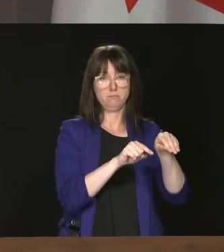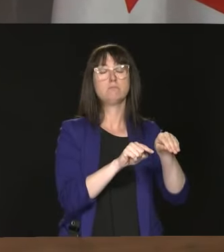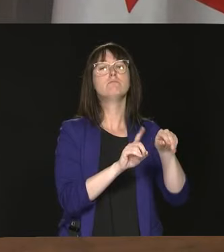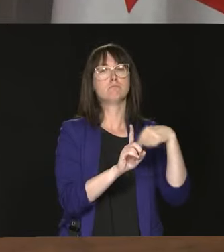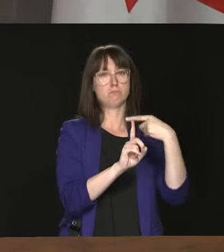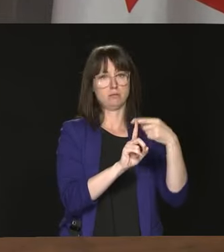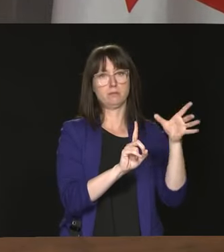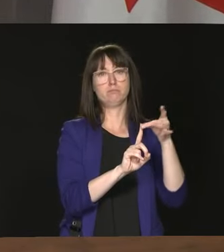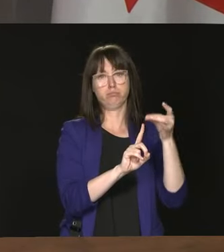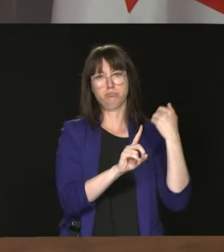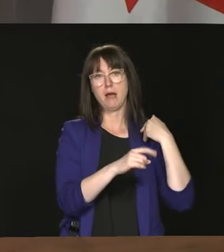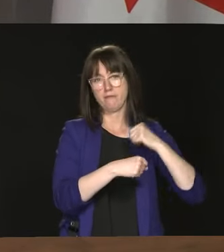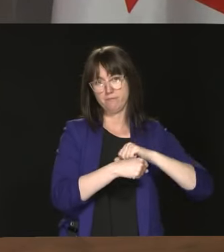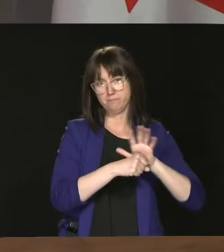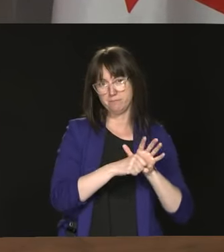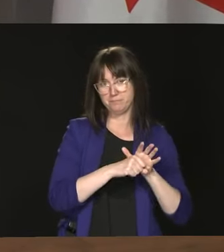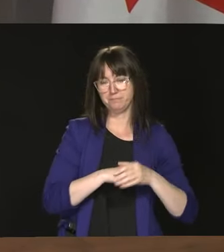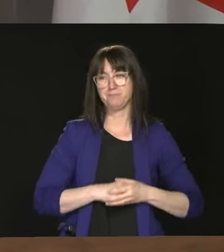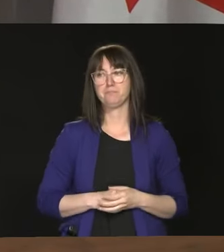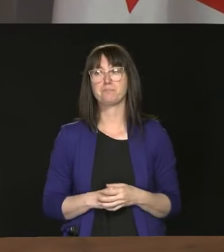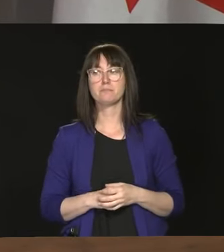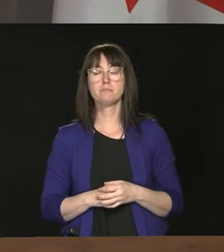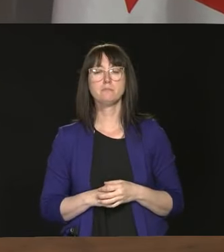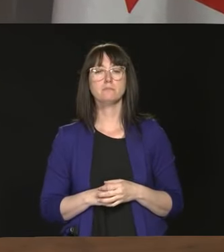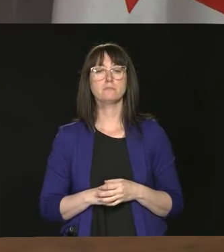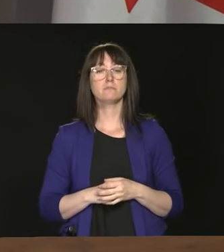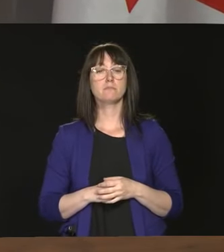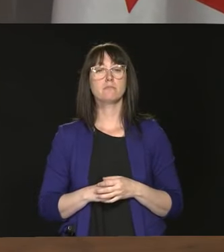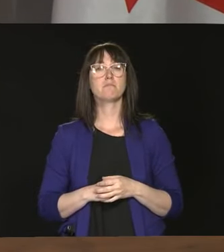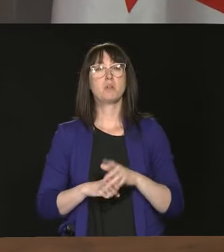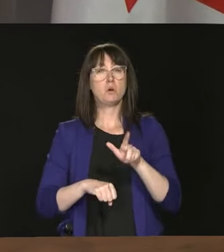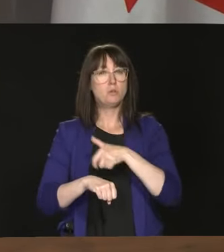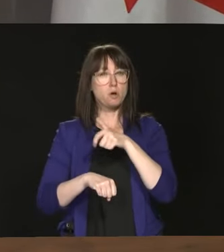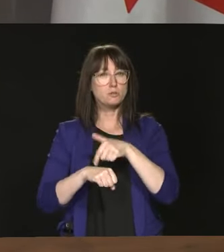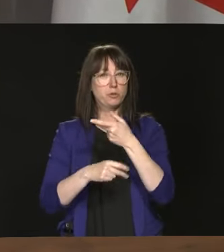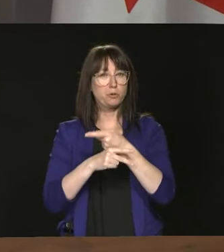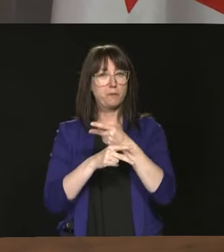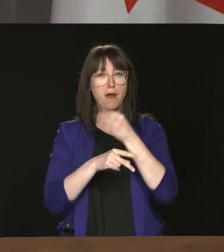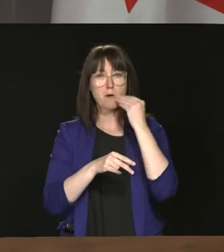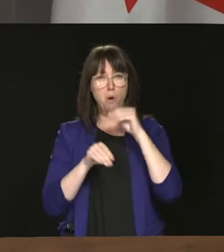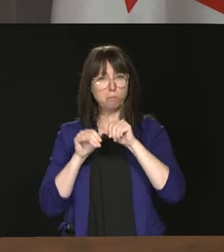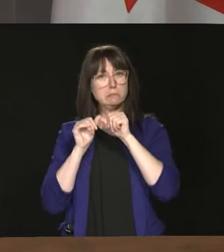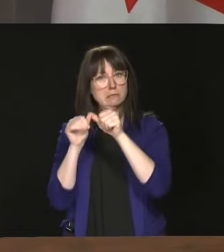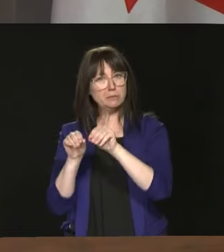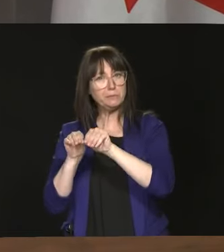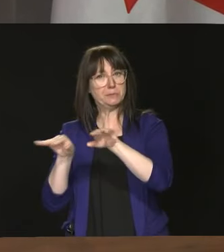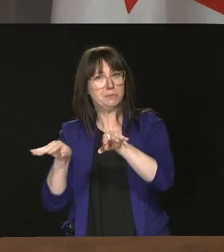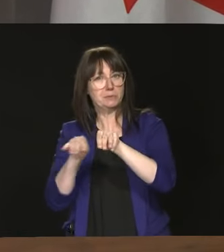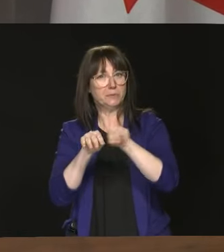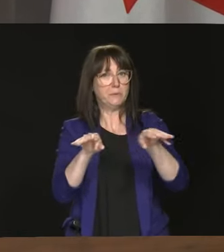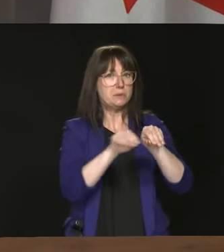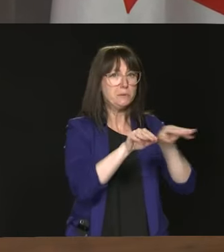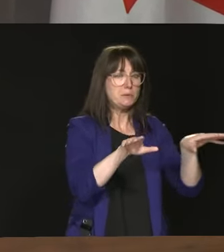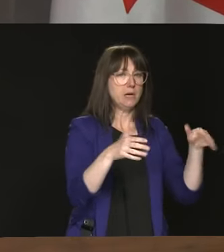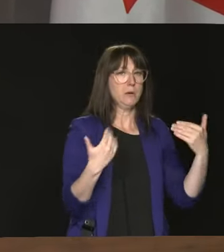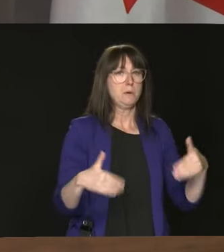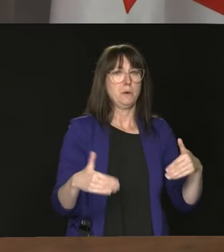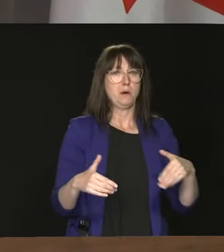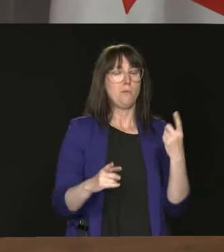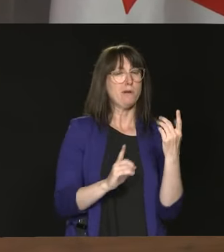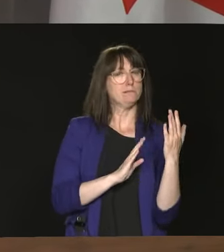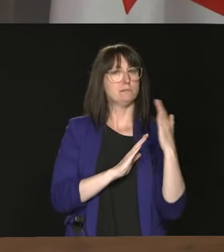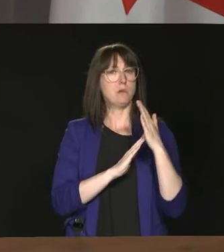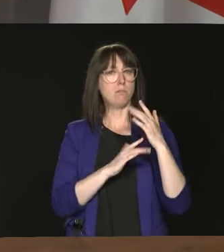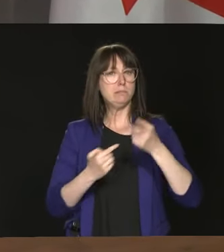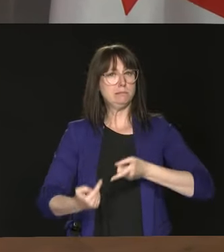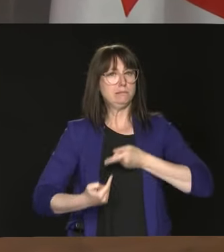les établissements de soins As de longue outbreaks durée in long-term comptent care parmi nos homes plus continue grands to define luttes et one nos of plus our grands biggest chagrins struggles liés à la and COVID-19, deepest on heartaches